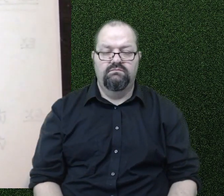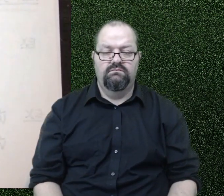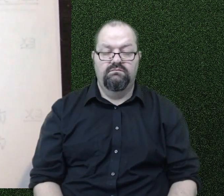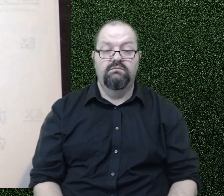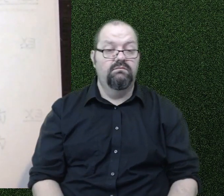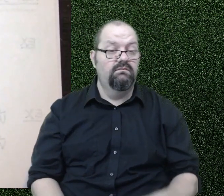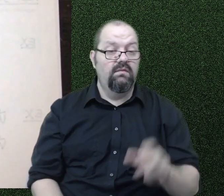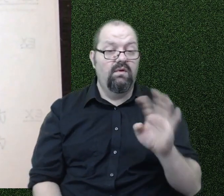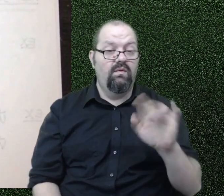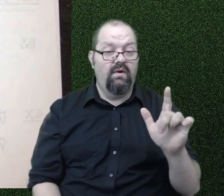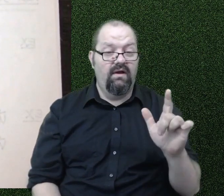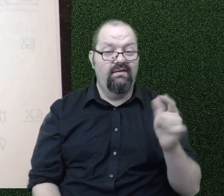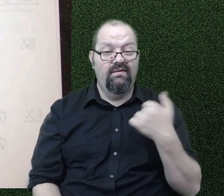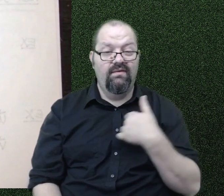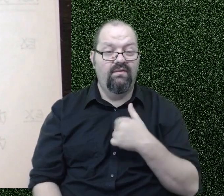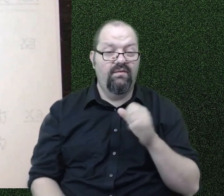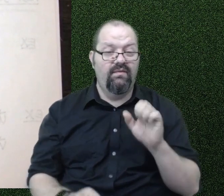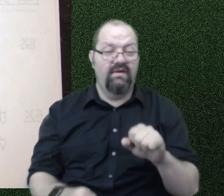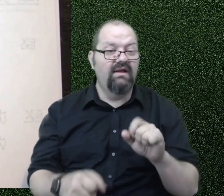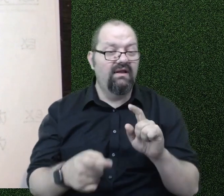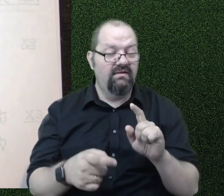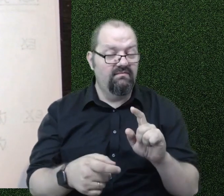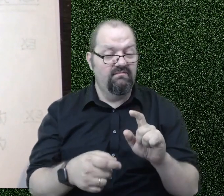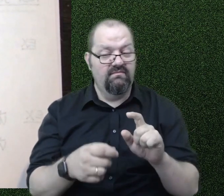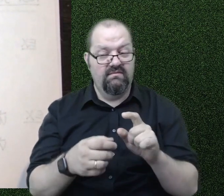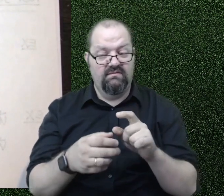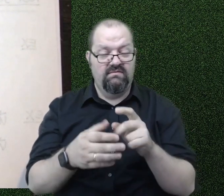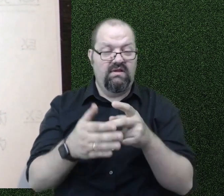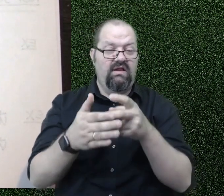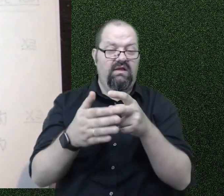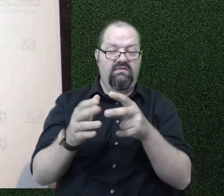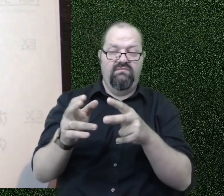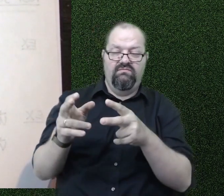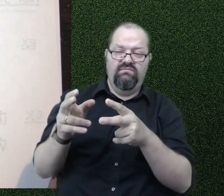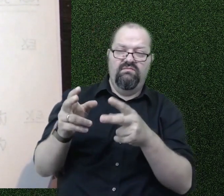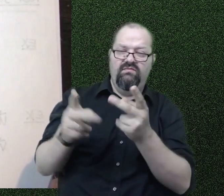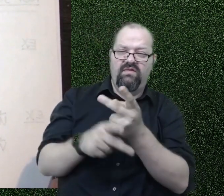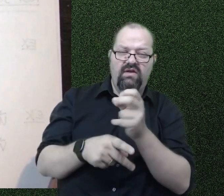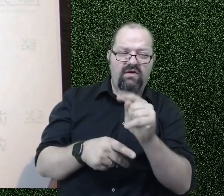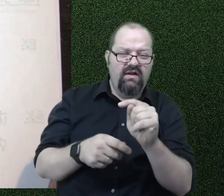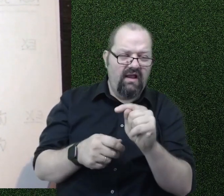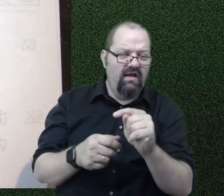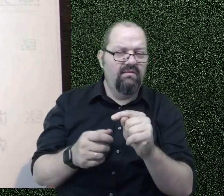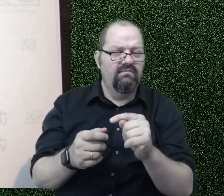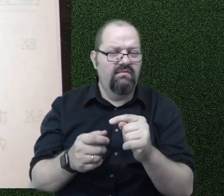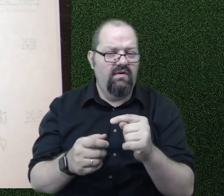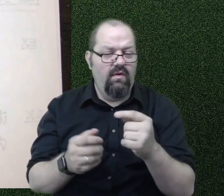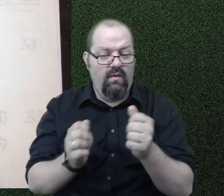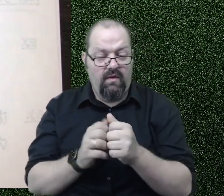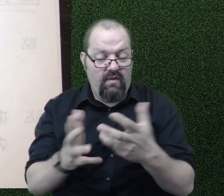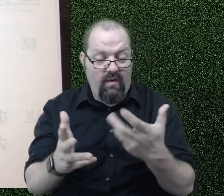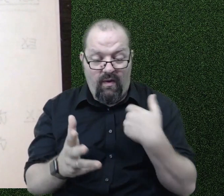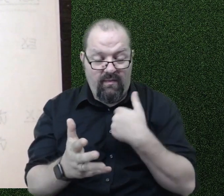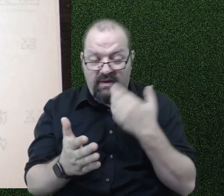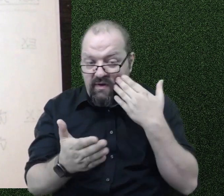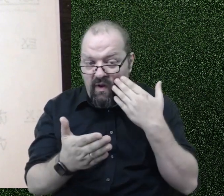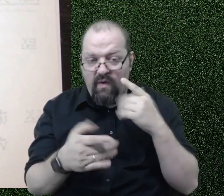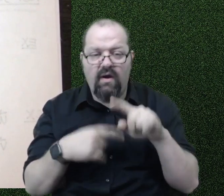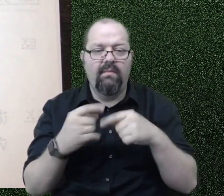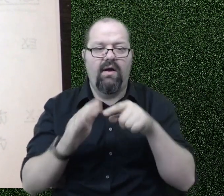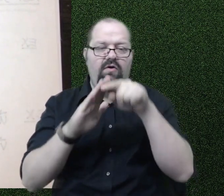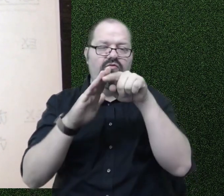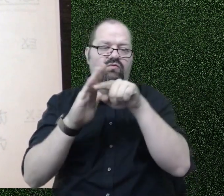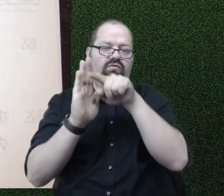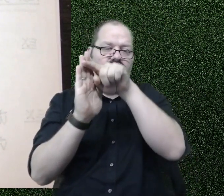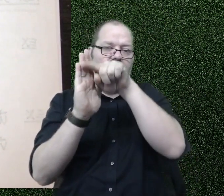Well, we can derive it geometrically just using what we know about right triangle trig. We can also think of